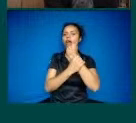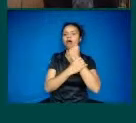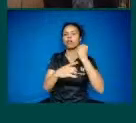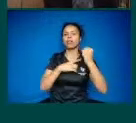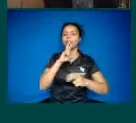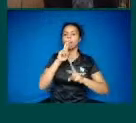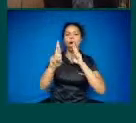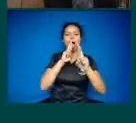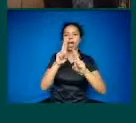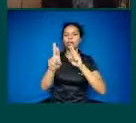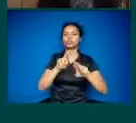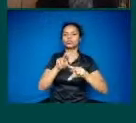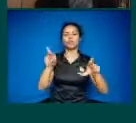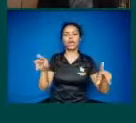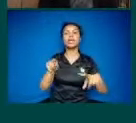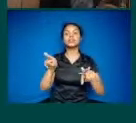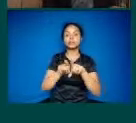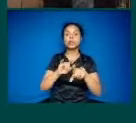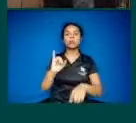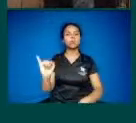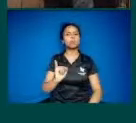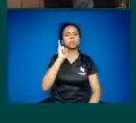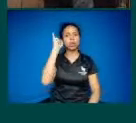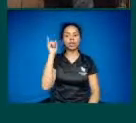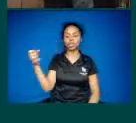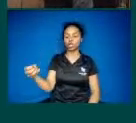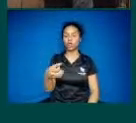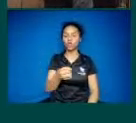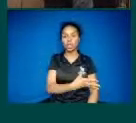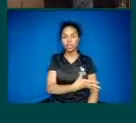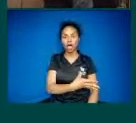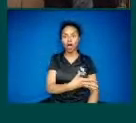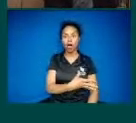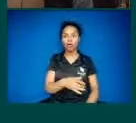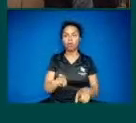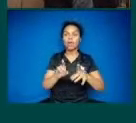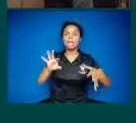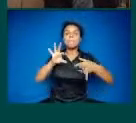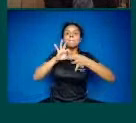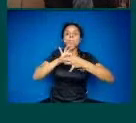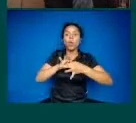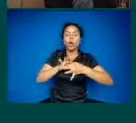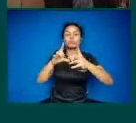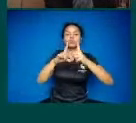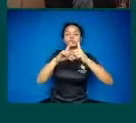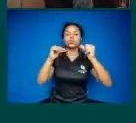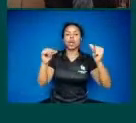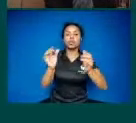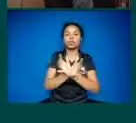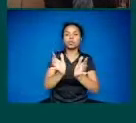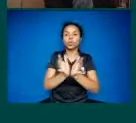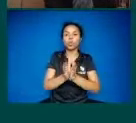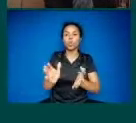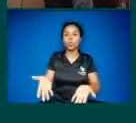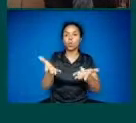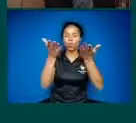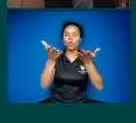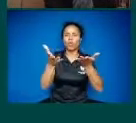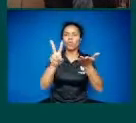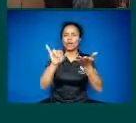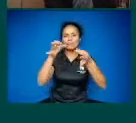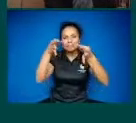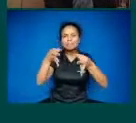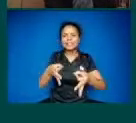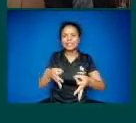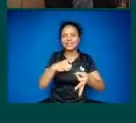we can safely show some important results in the area of innovation and the productive sector.